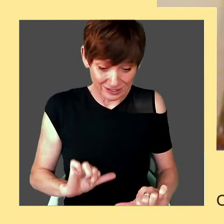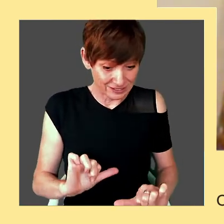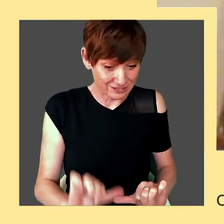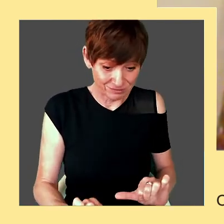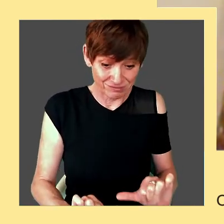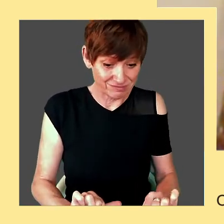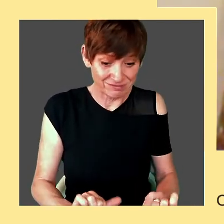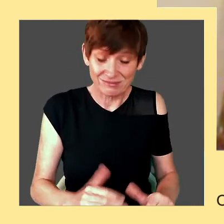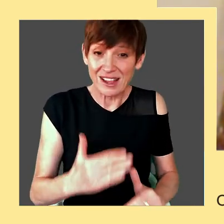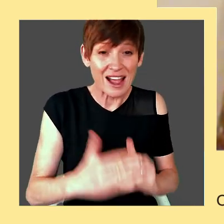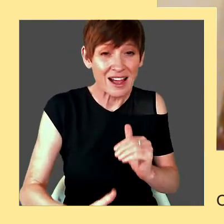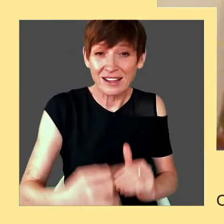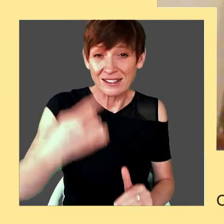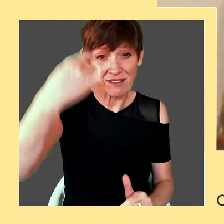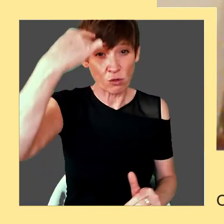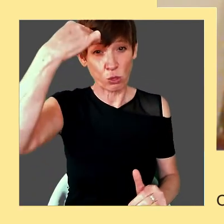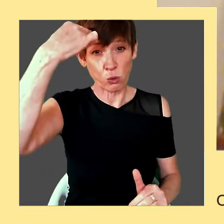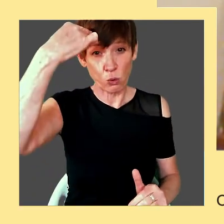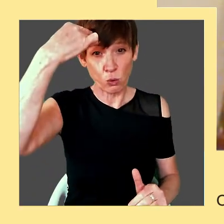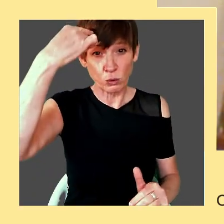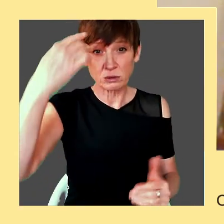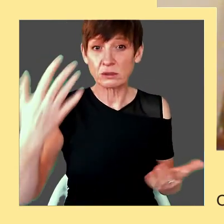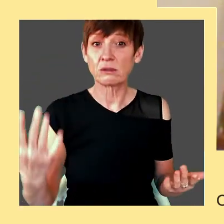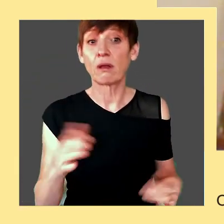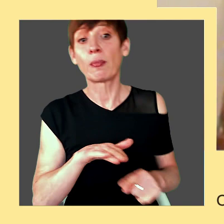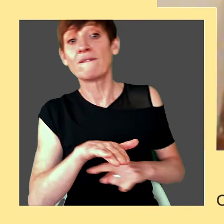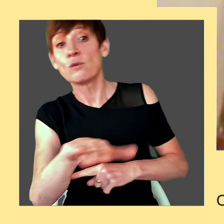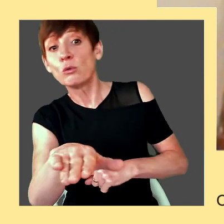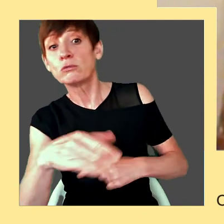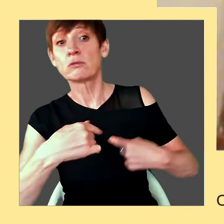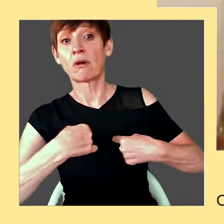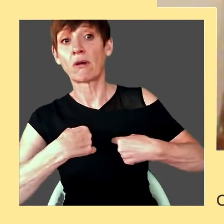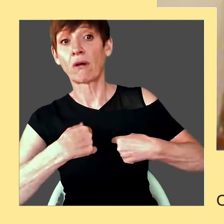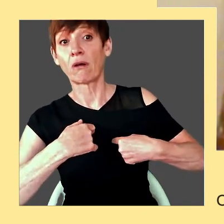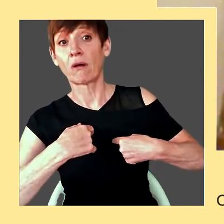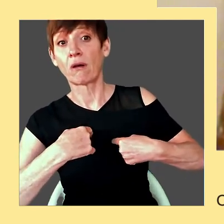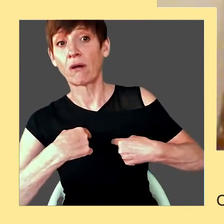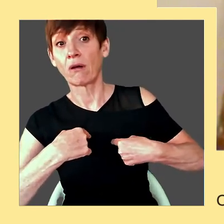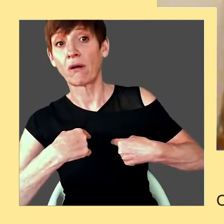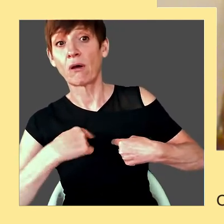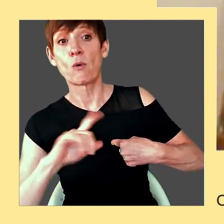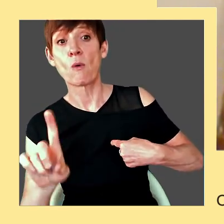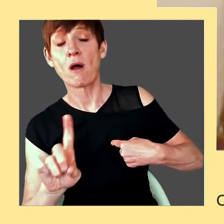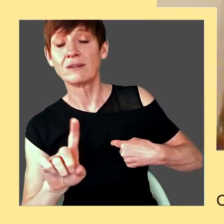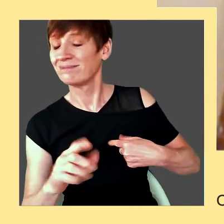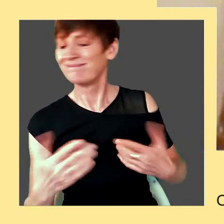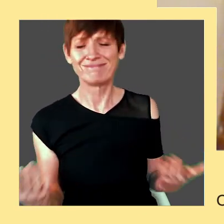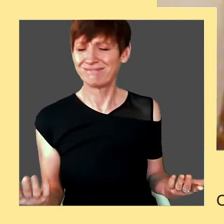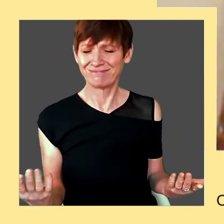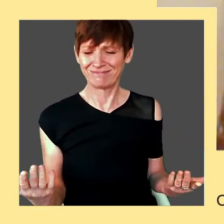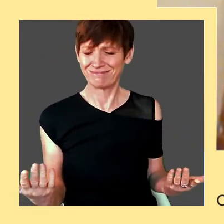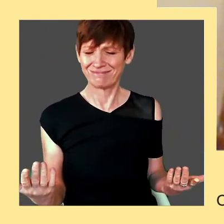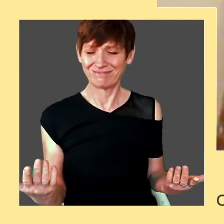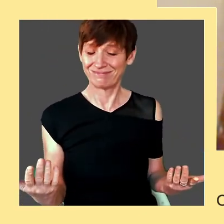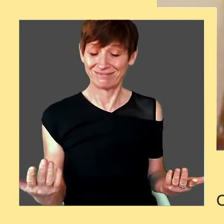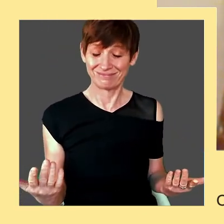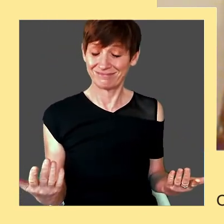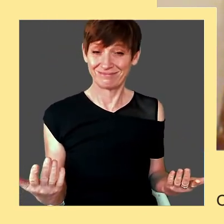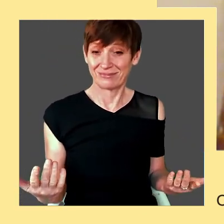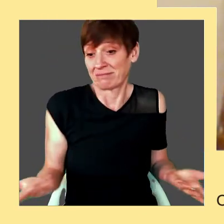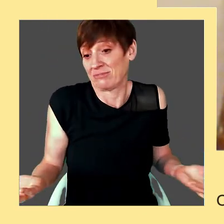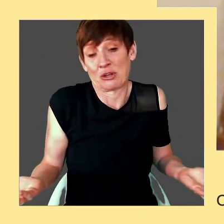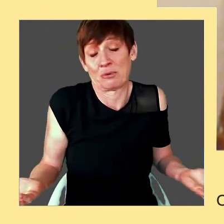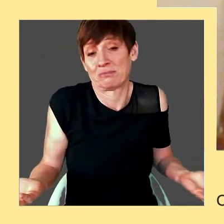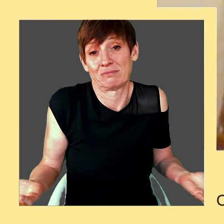I didn't think about what I'm going to be. I just liked this way I'm going, and I